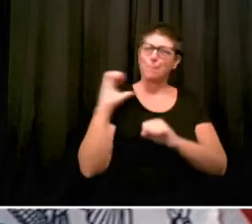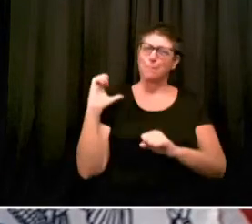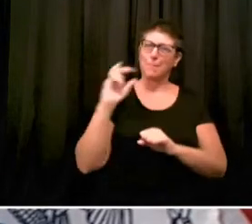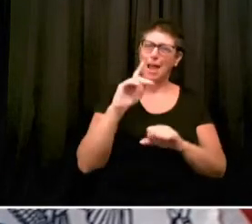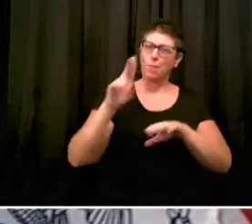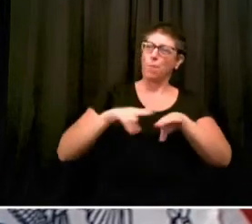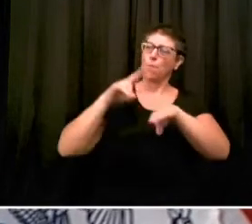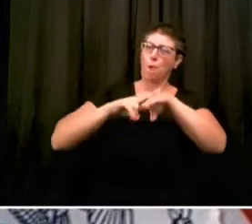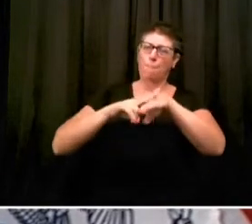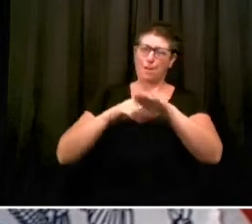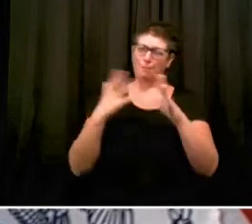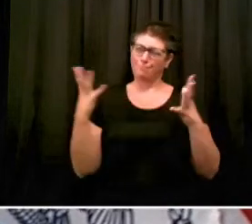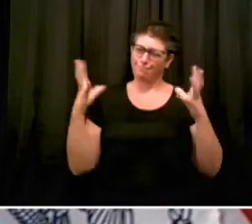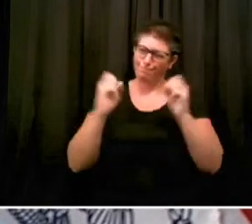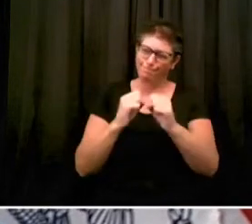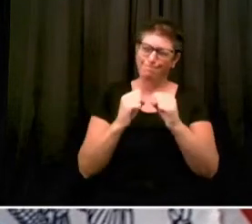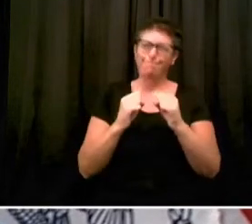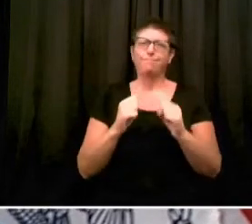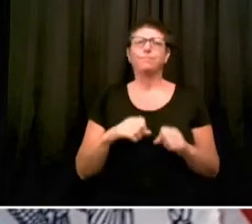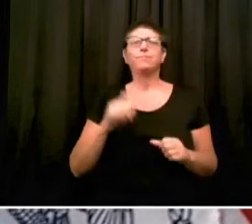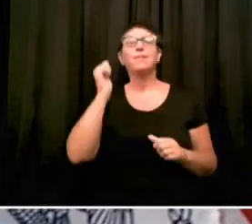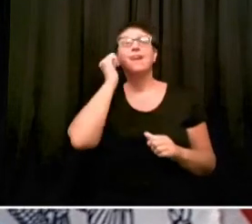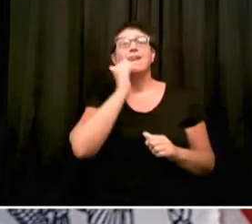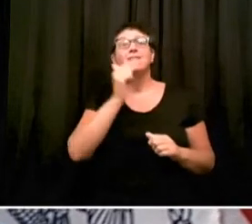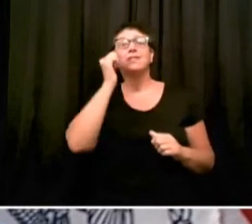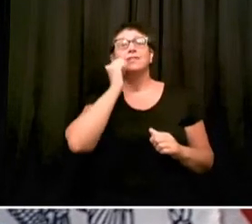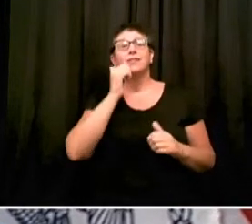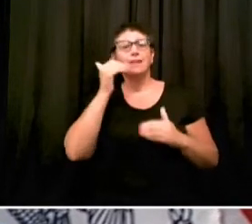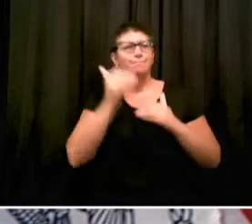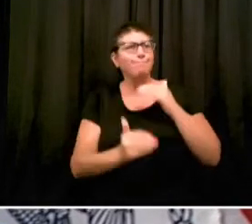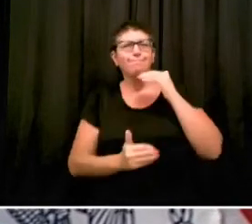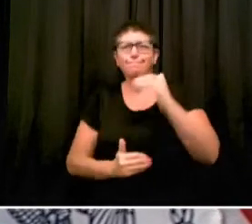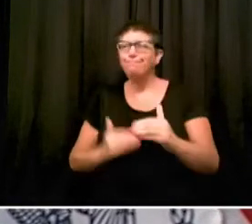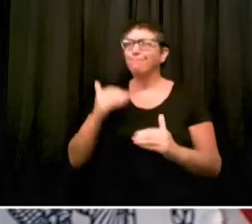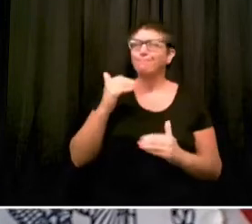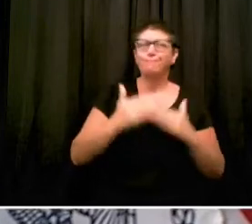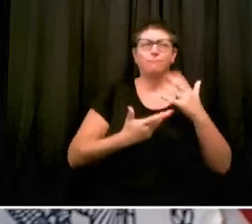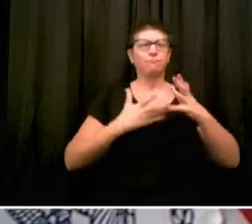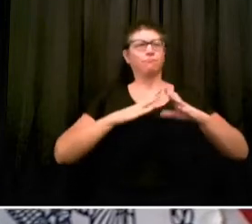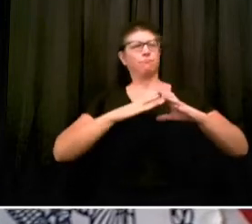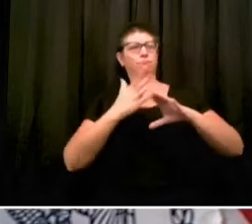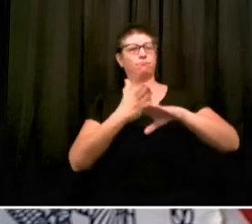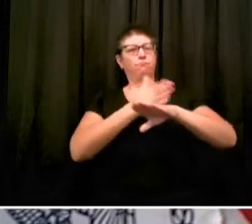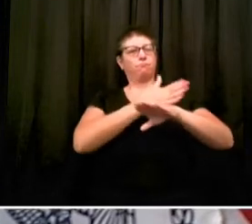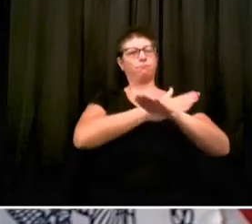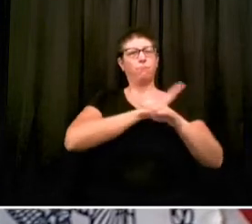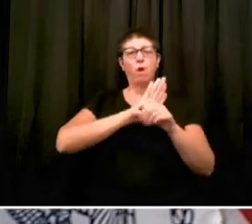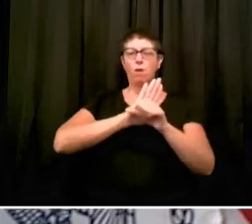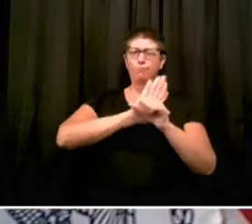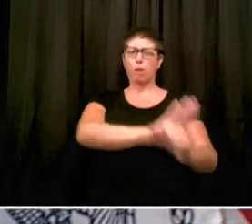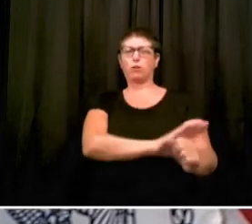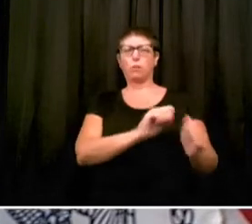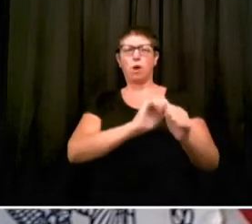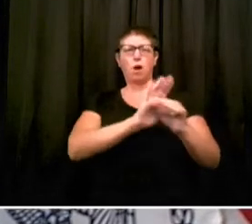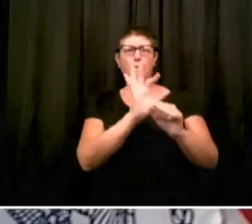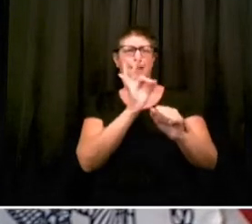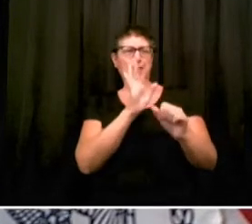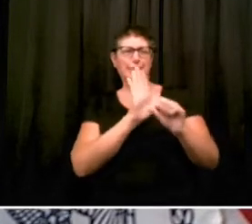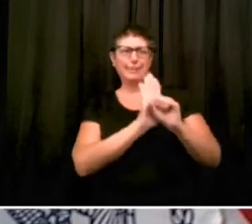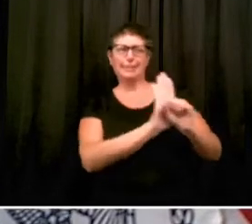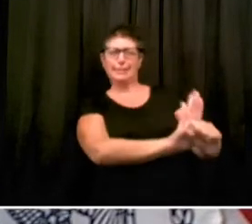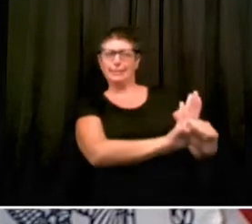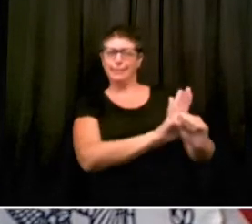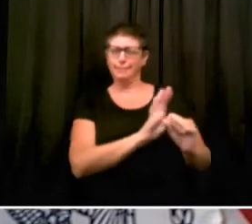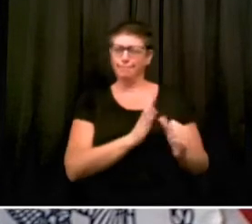after step as we fight back this disease and we start to bring back our economy and our lives.